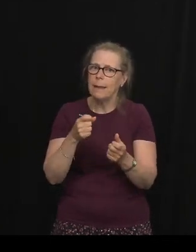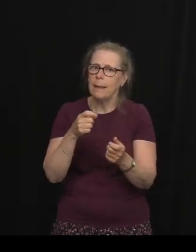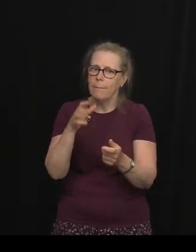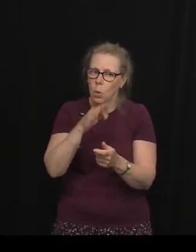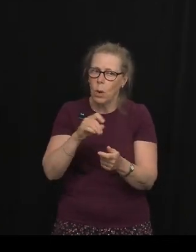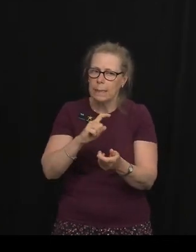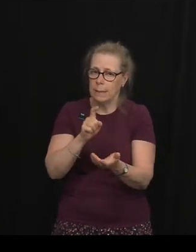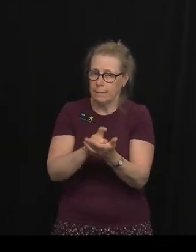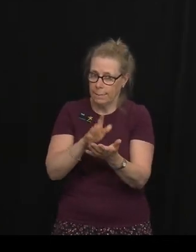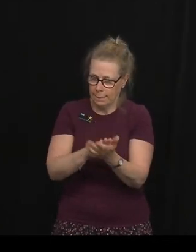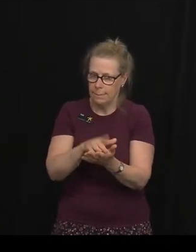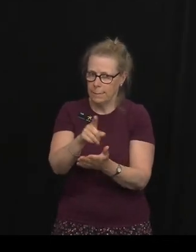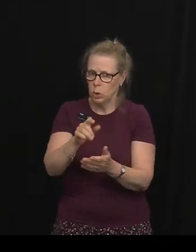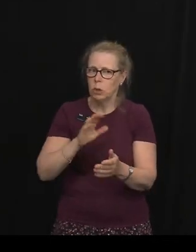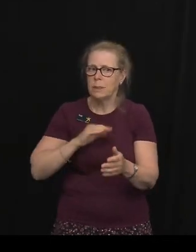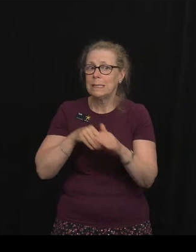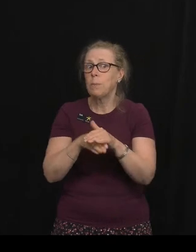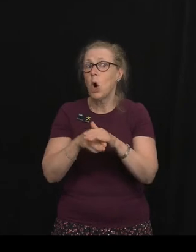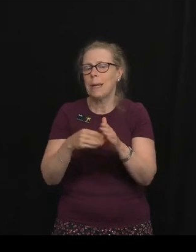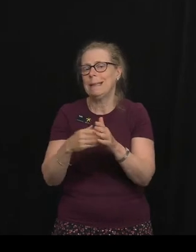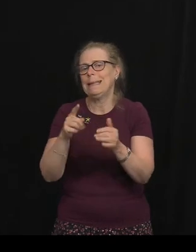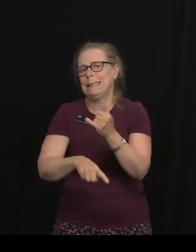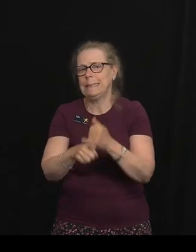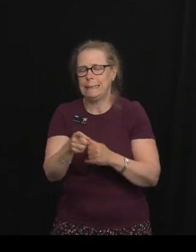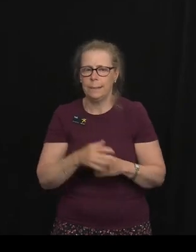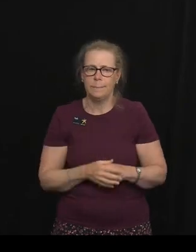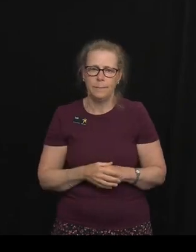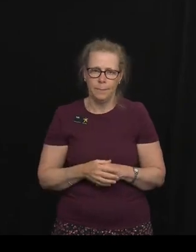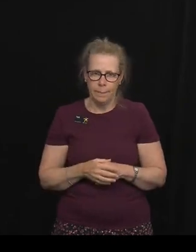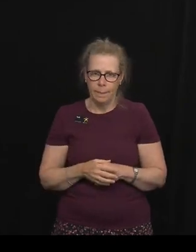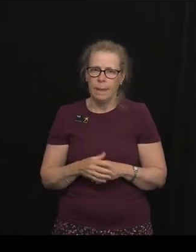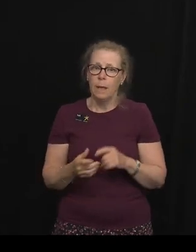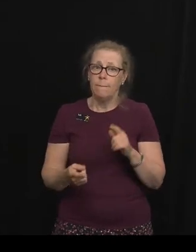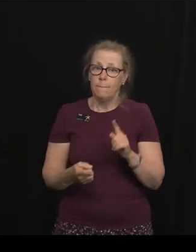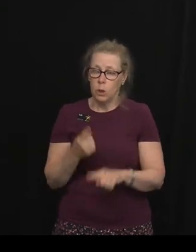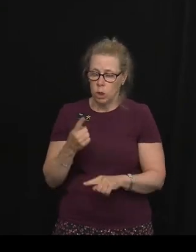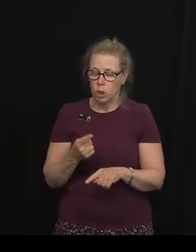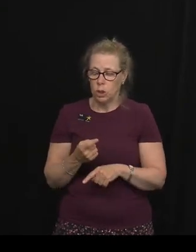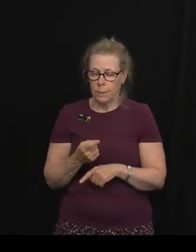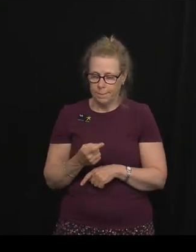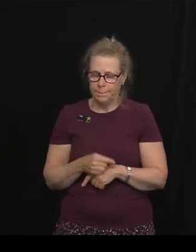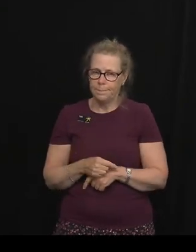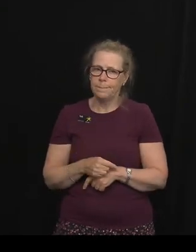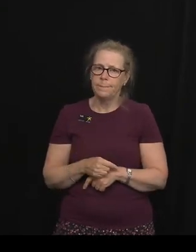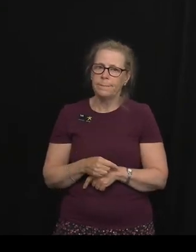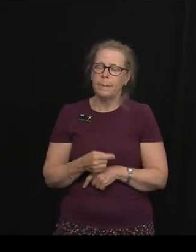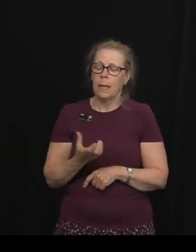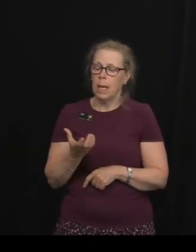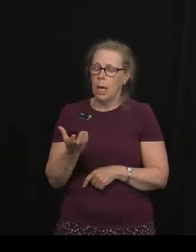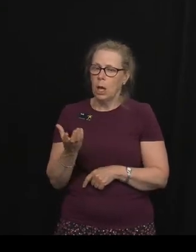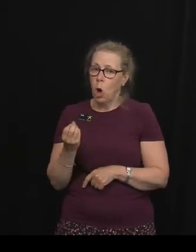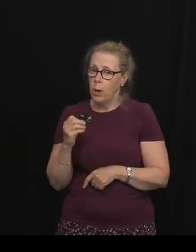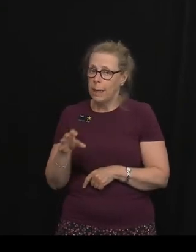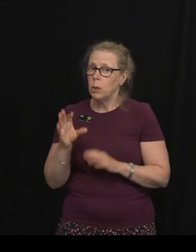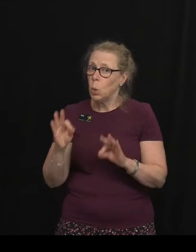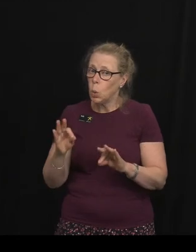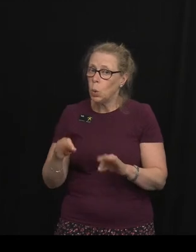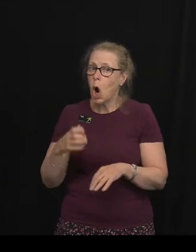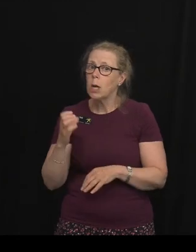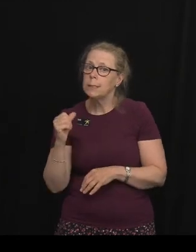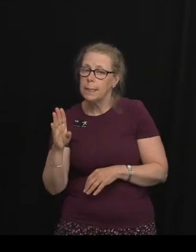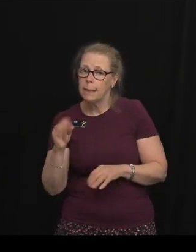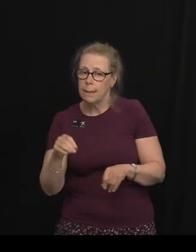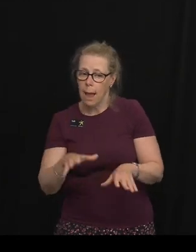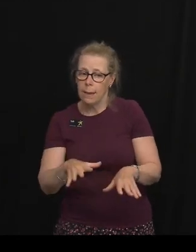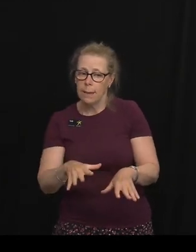them. First off, Karen, how did Sida respond to the immediate